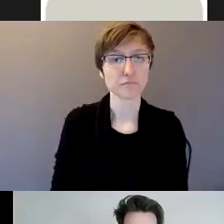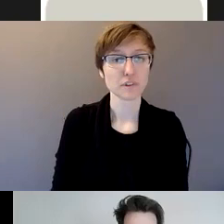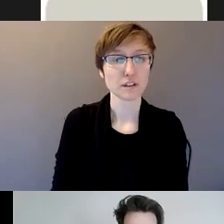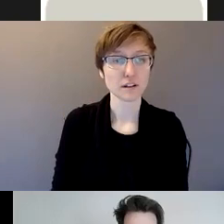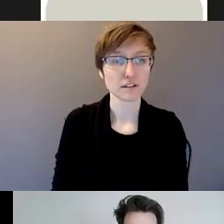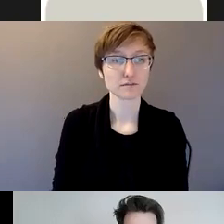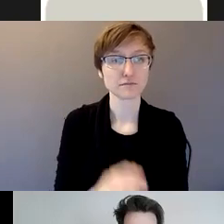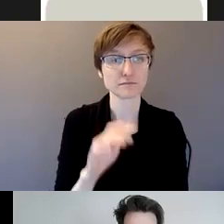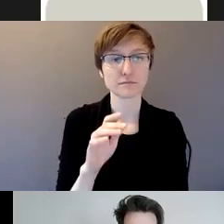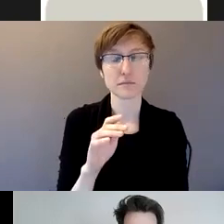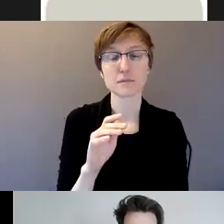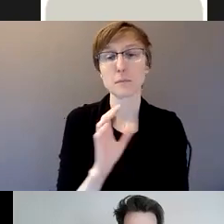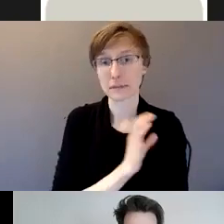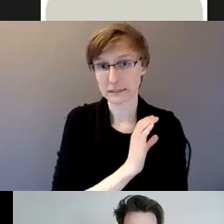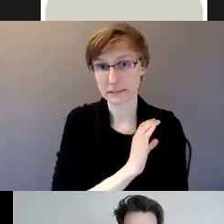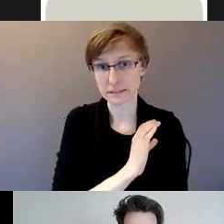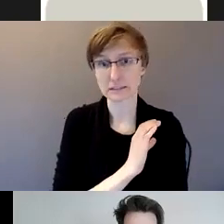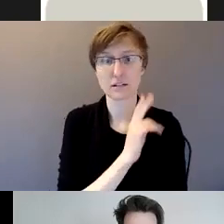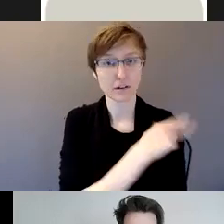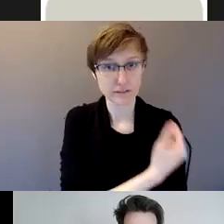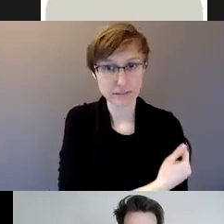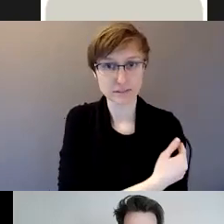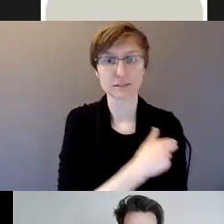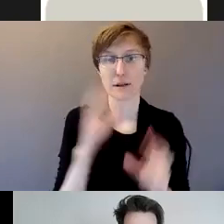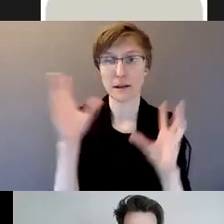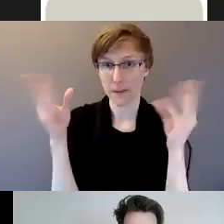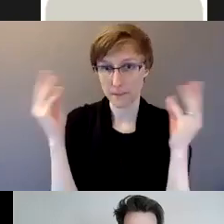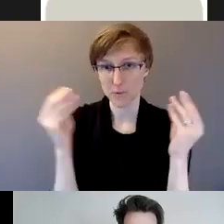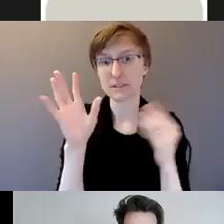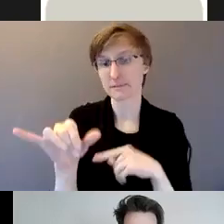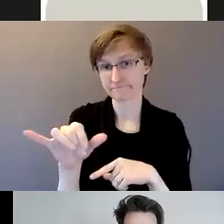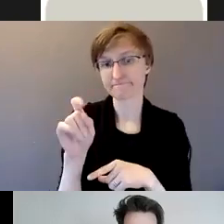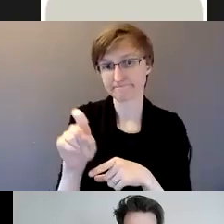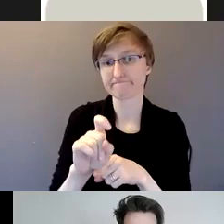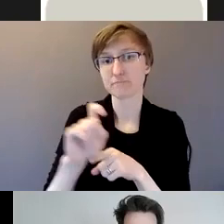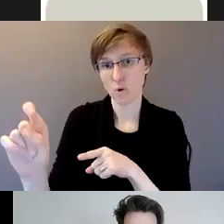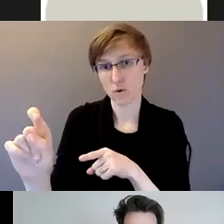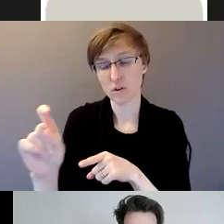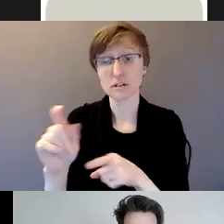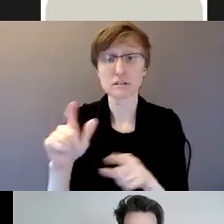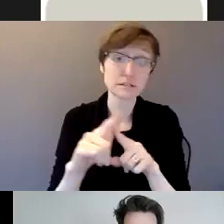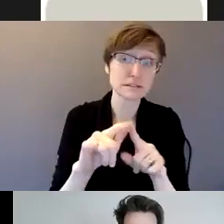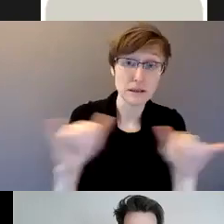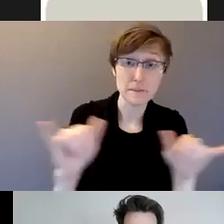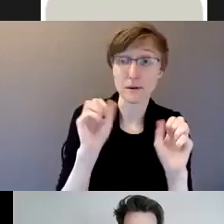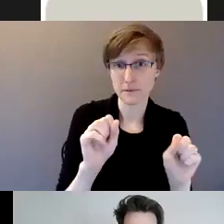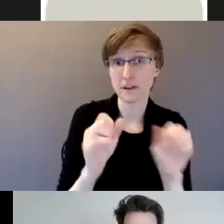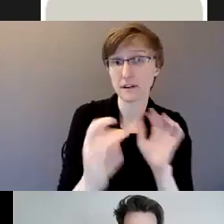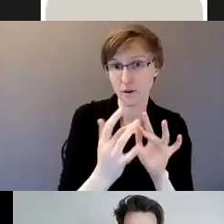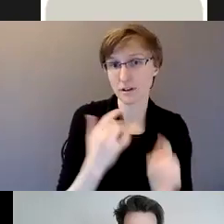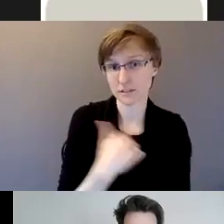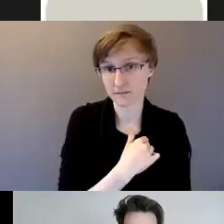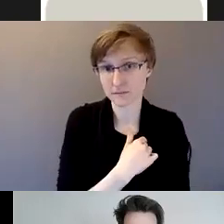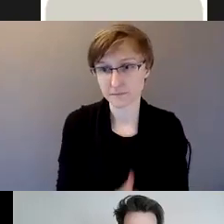or the hospital or ambulance are really where those calls need to go, maybe in conjunction with us. And again, we have to